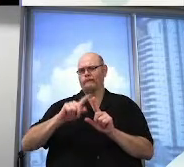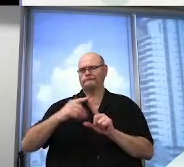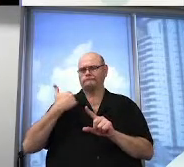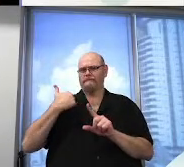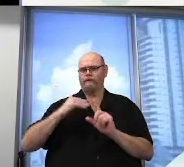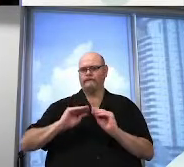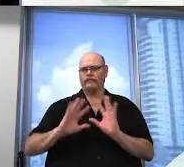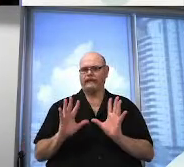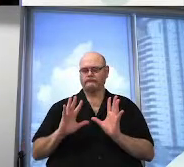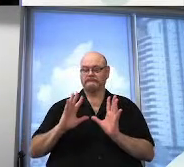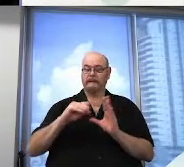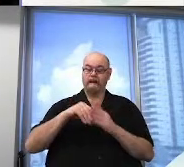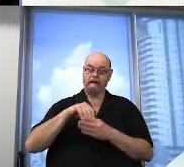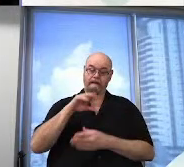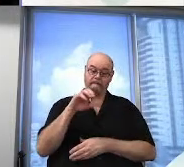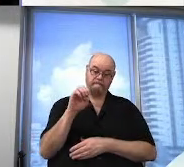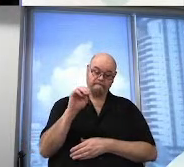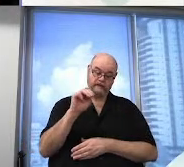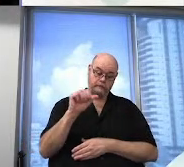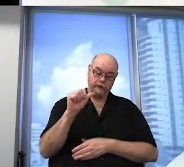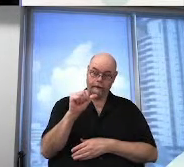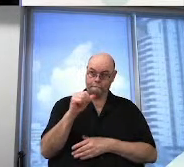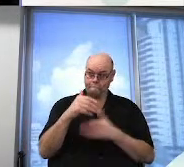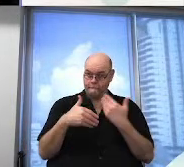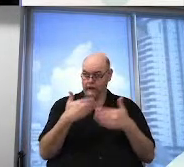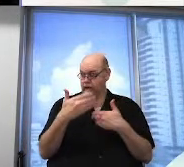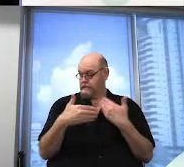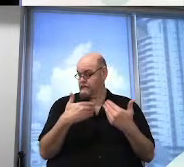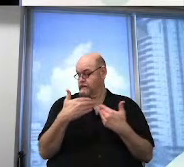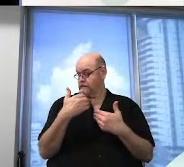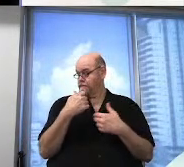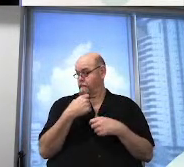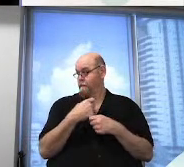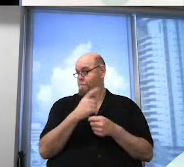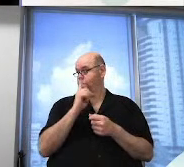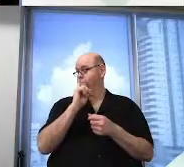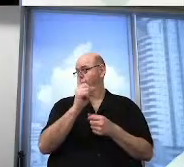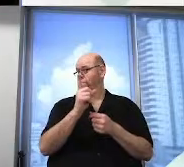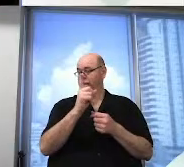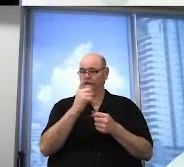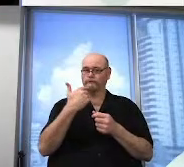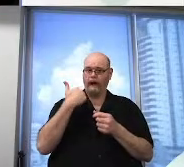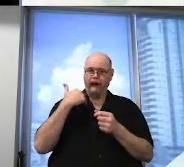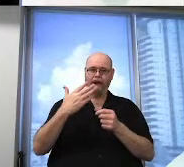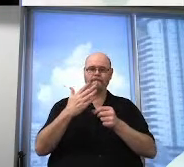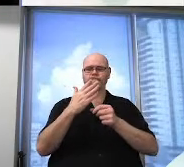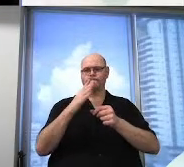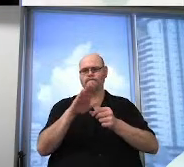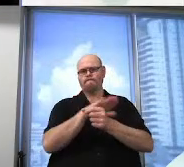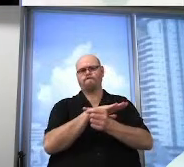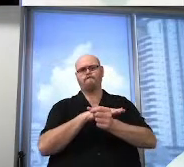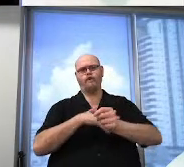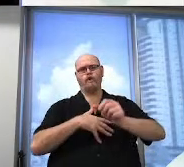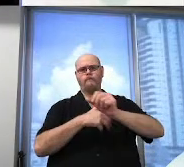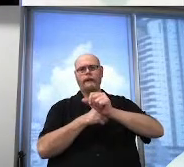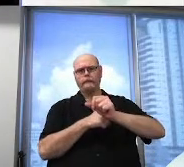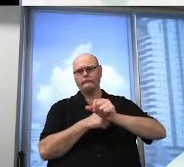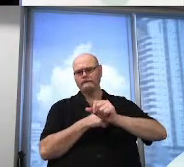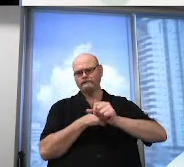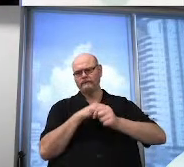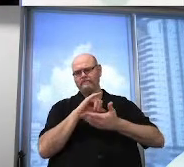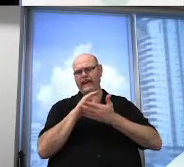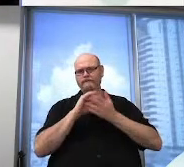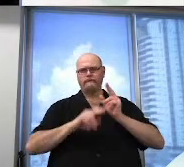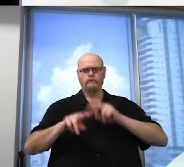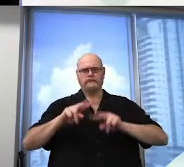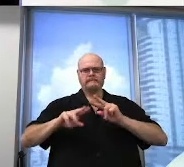clarity. In the FEMA process for ensuring you do a full reclamation, you assess the